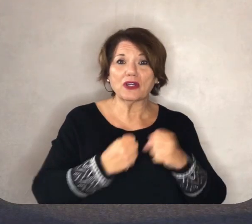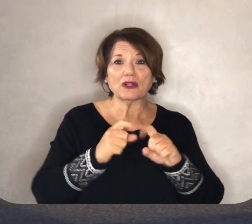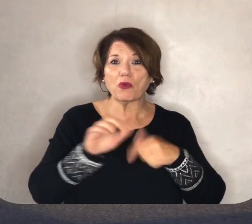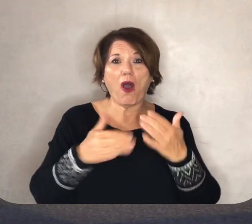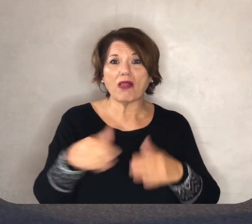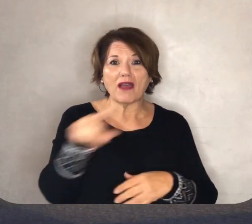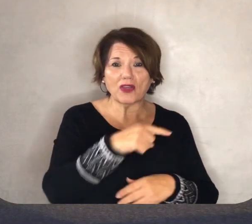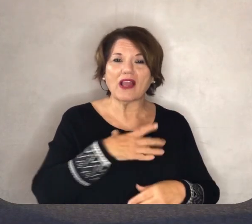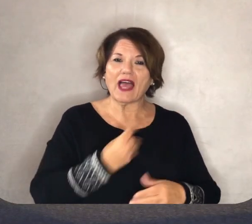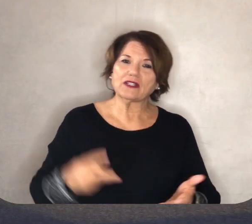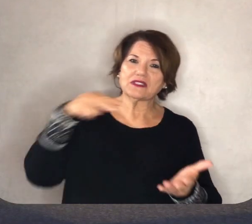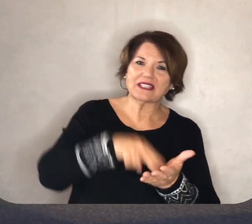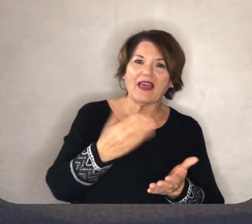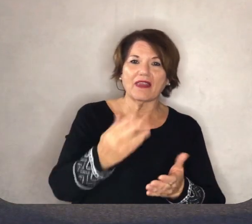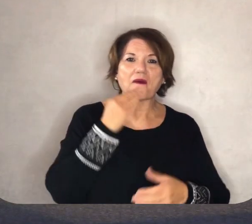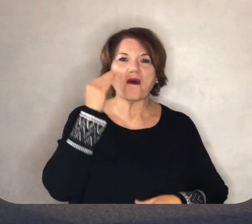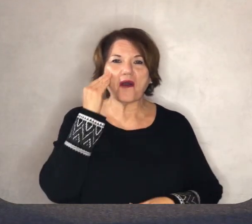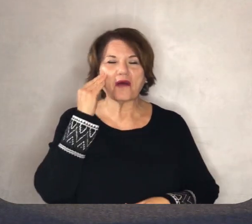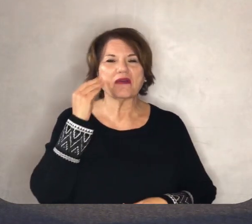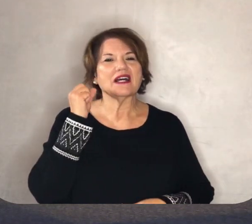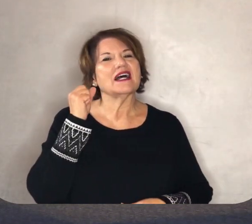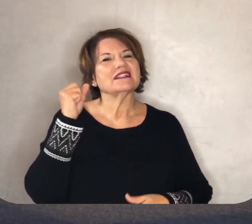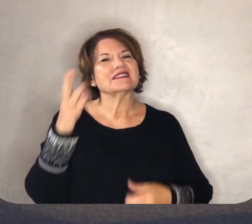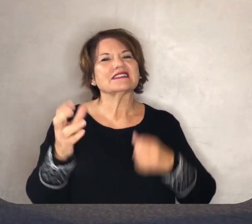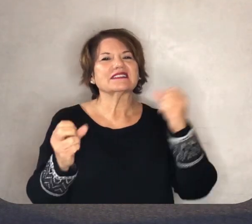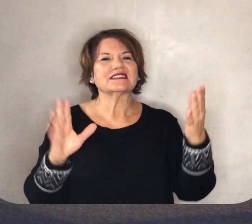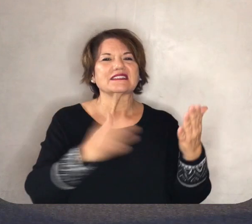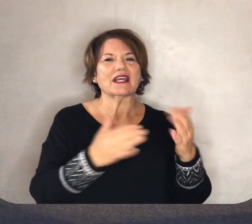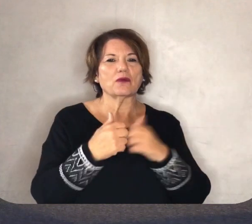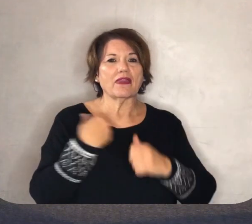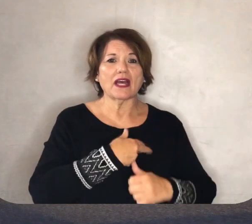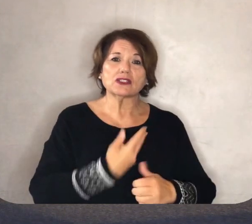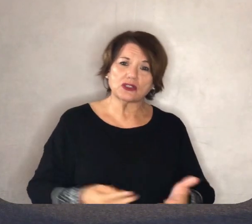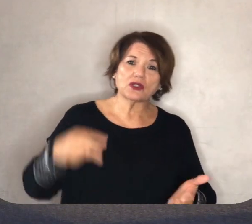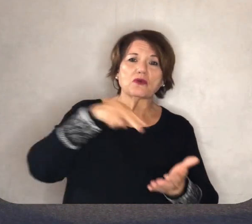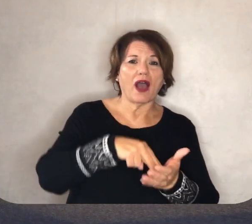like to stand and sing with us, we invite you to rise now.